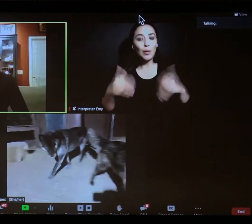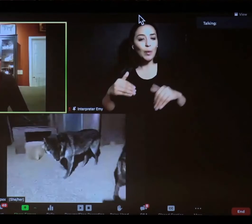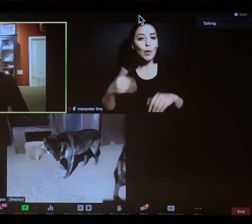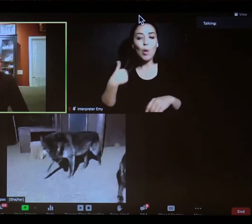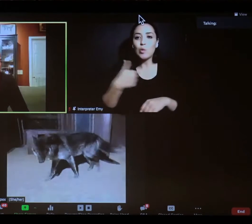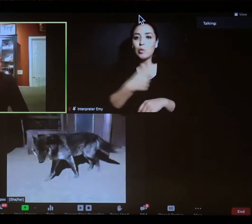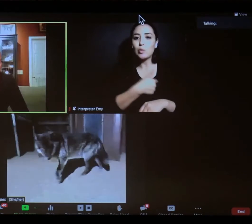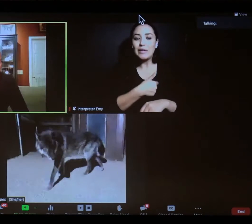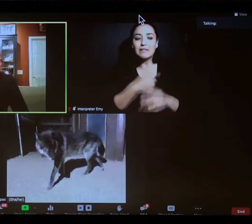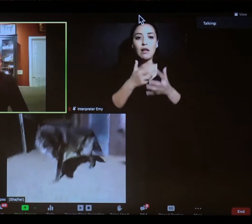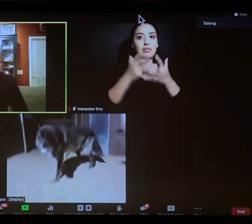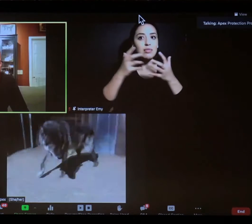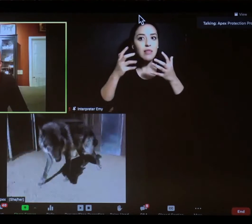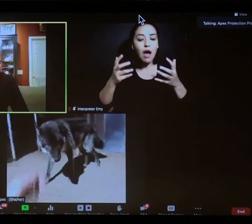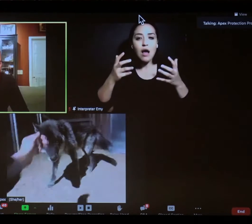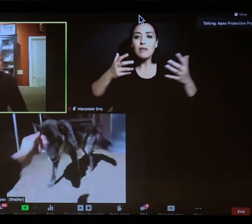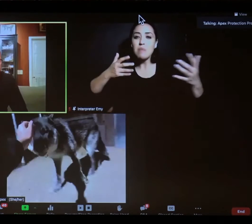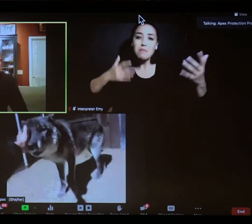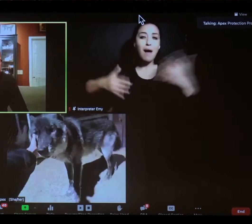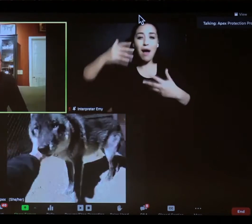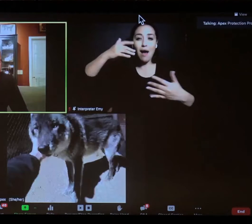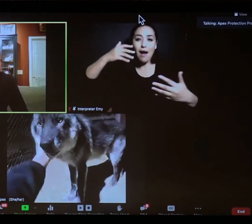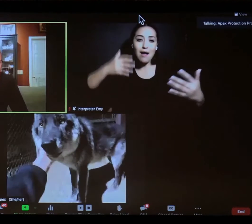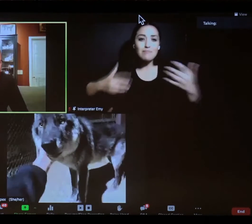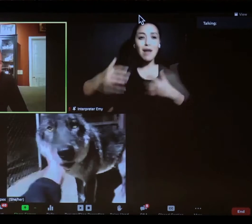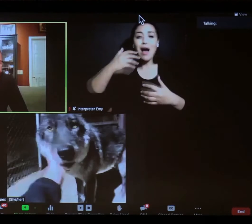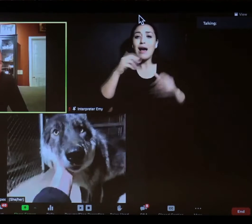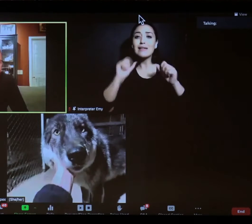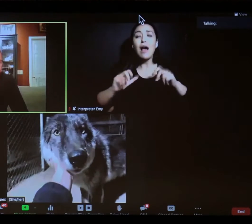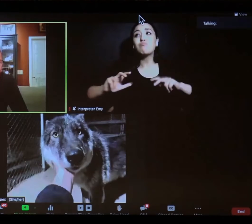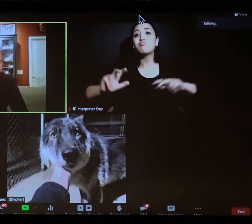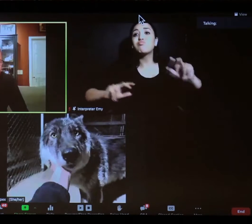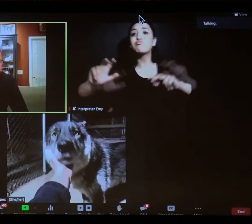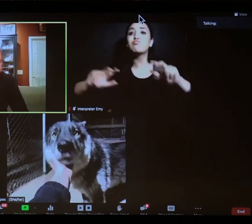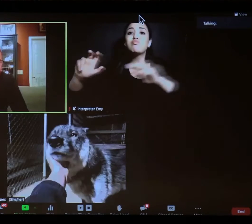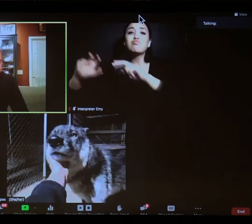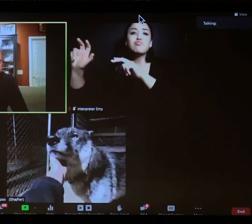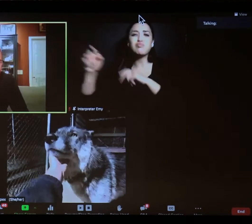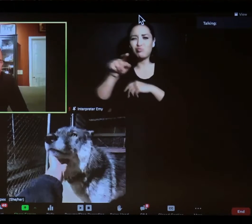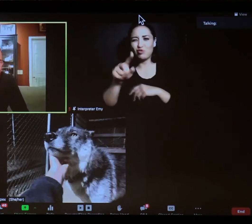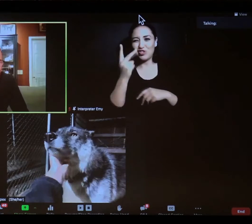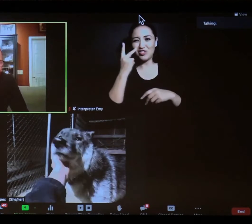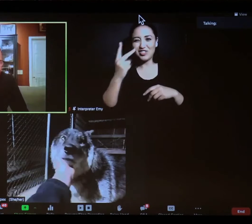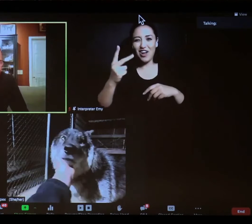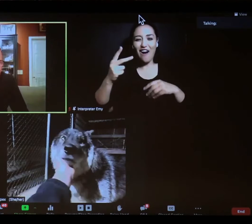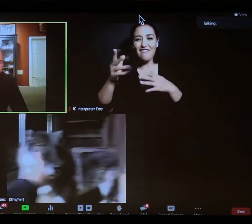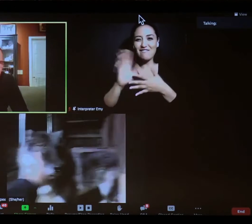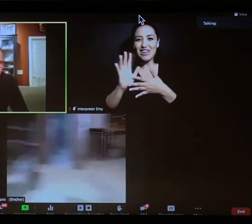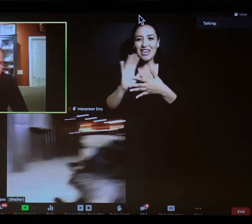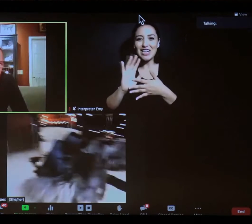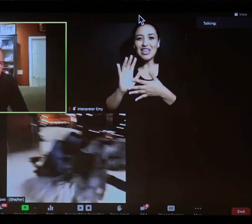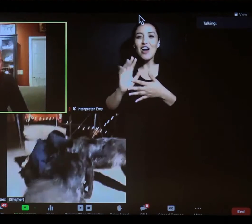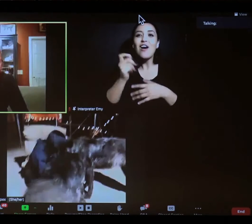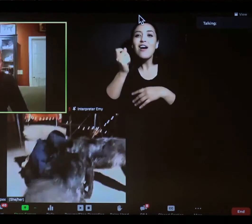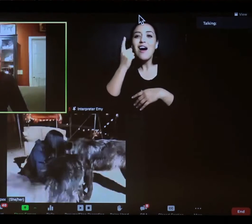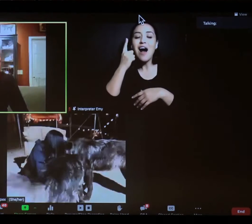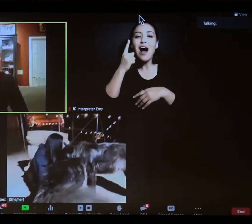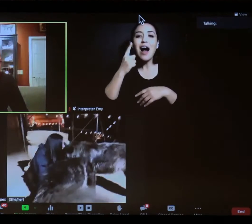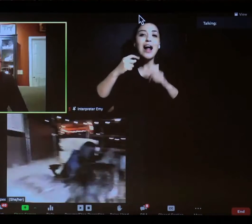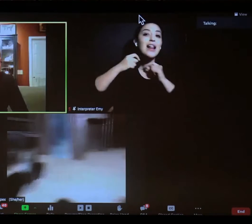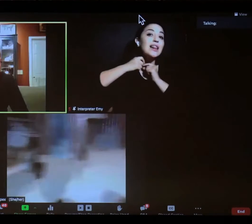A lot of our pack can hike off leash. As you saw in the video, he was on a 30-foot leash, and he